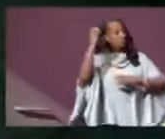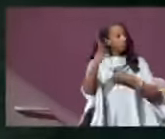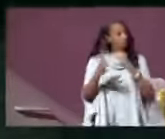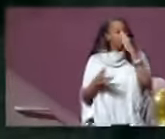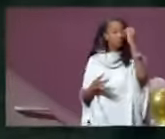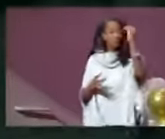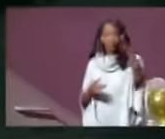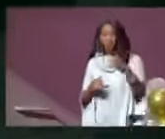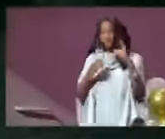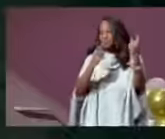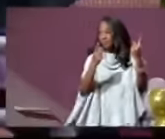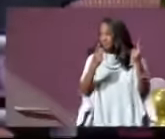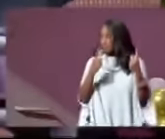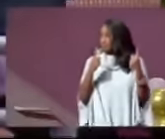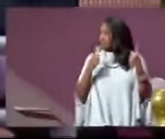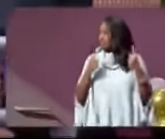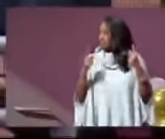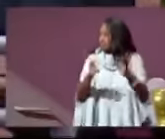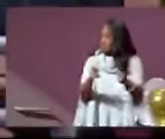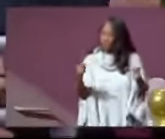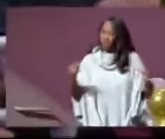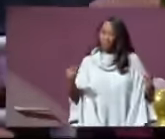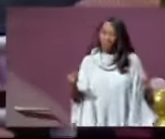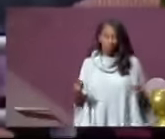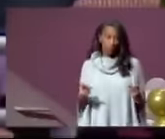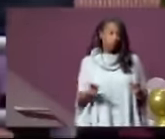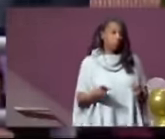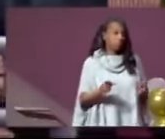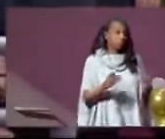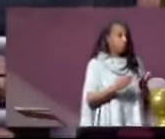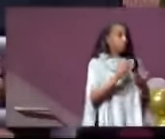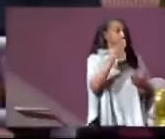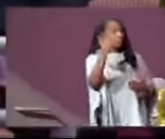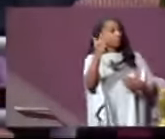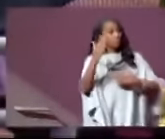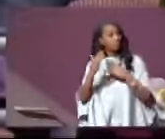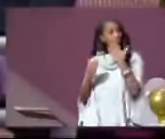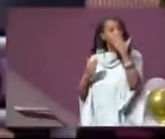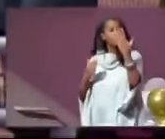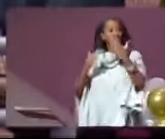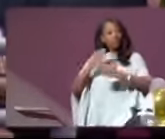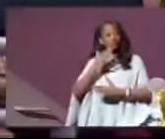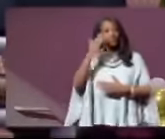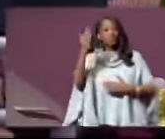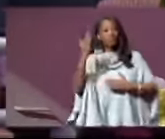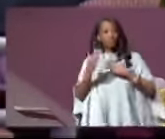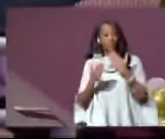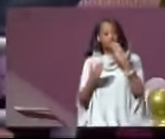Into his gate. Into his gate. Yeah. Bring praise.